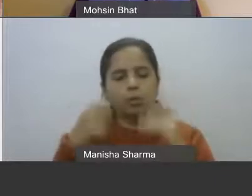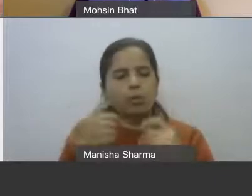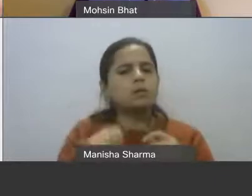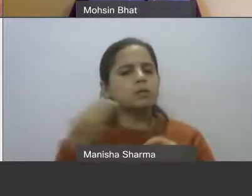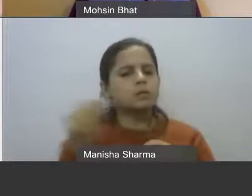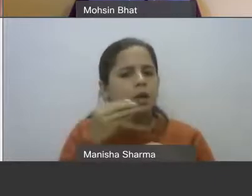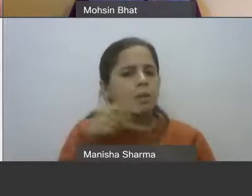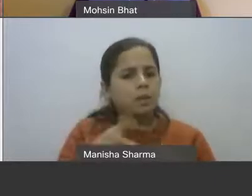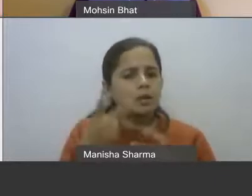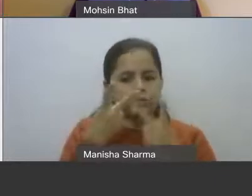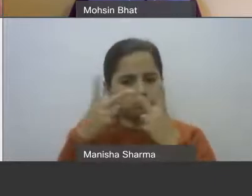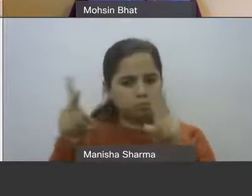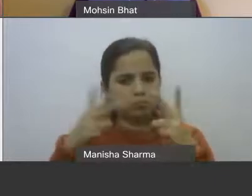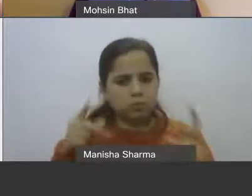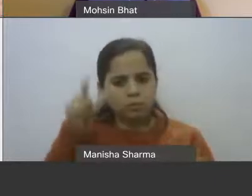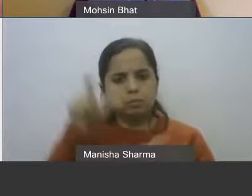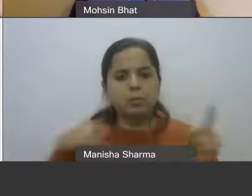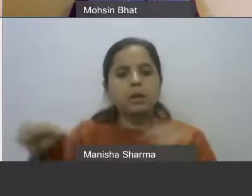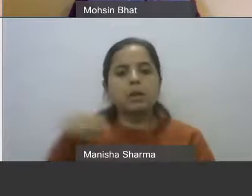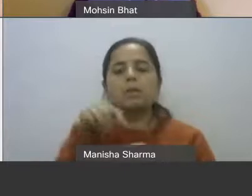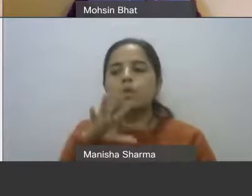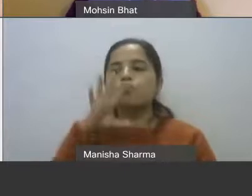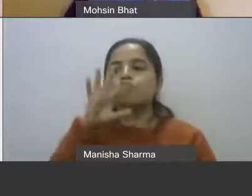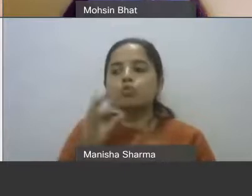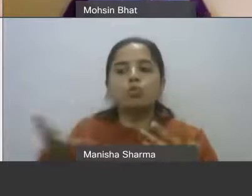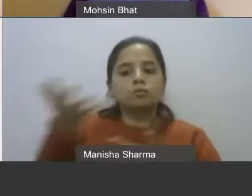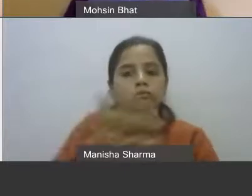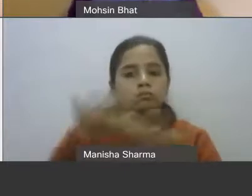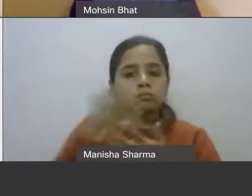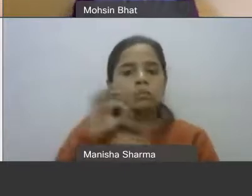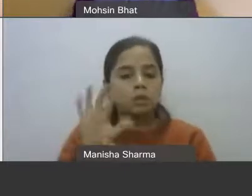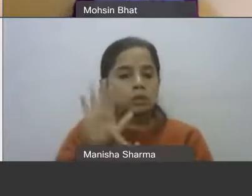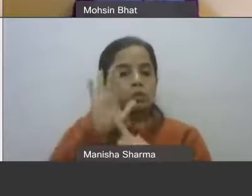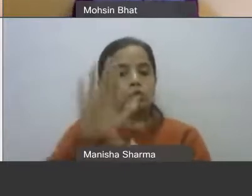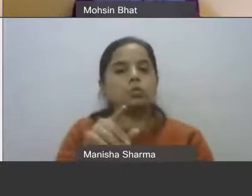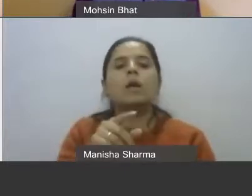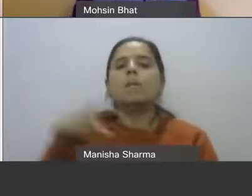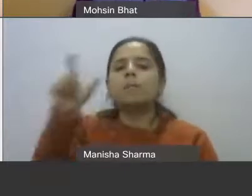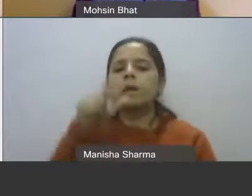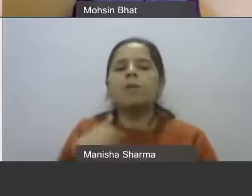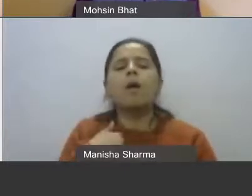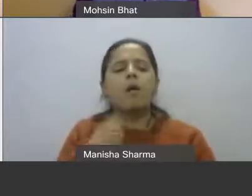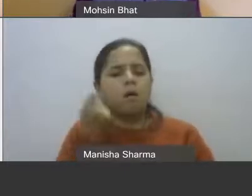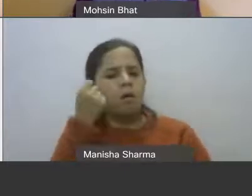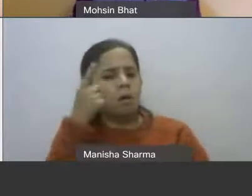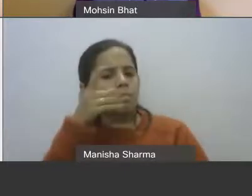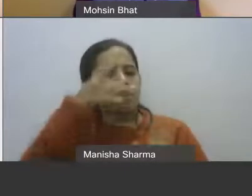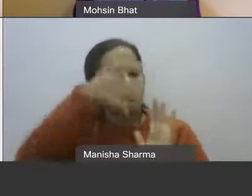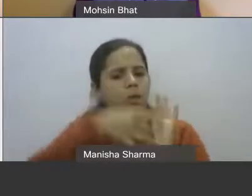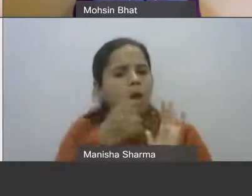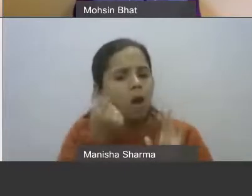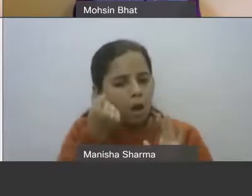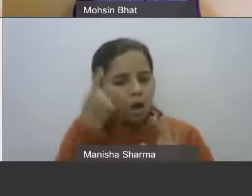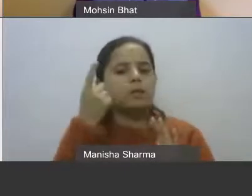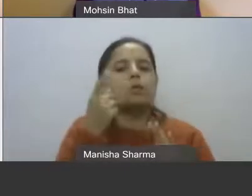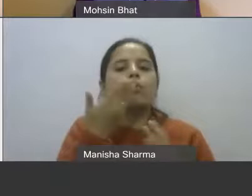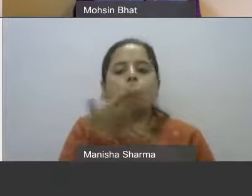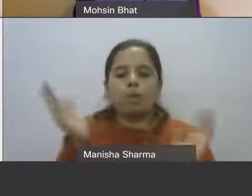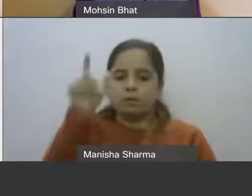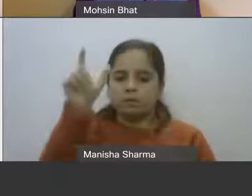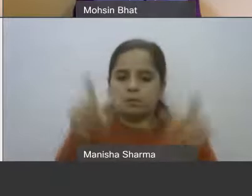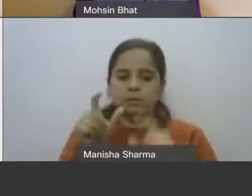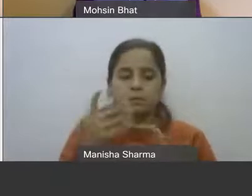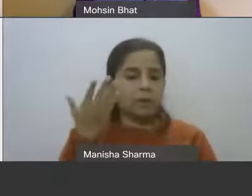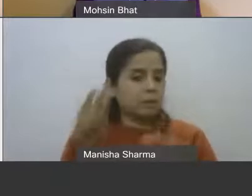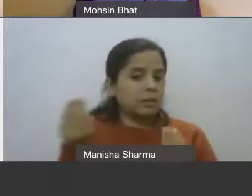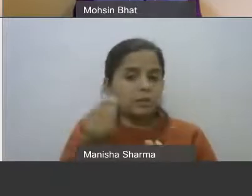somewhat the distinction that this public discourse has really brought out. It's really made salient for everybody in the country to realize. It's often